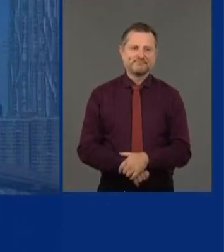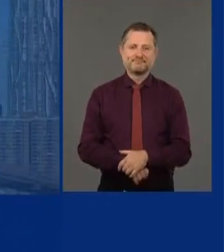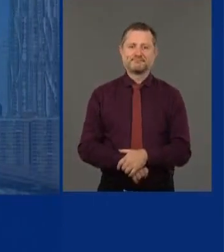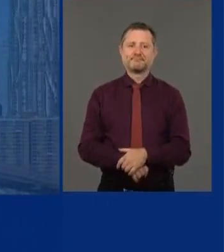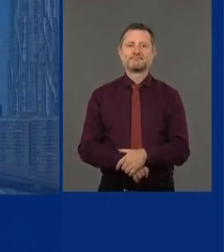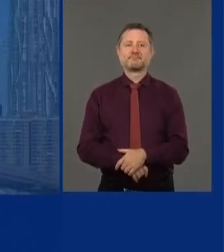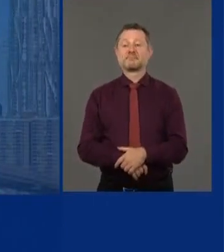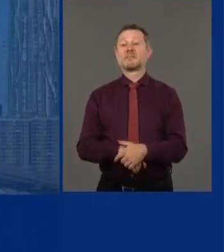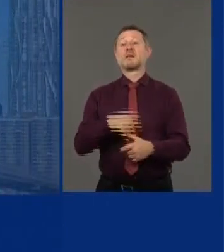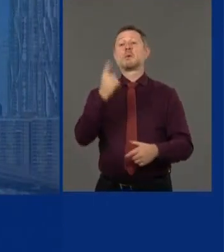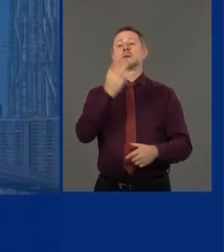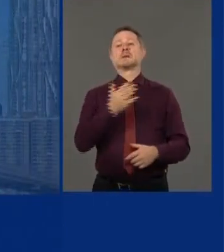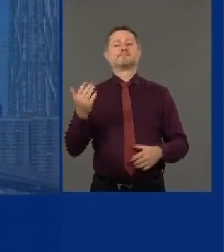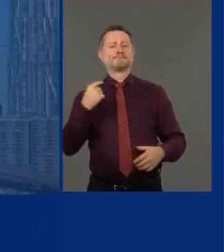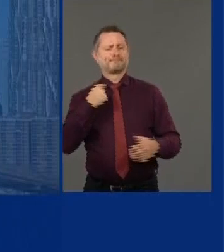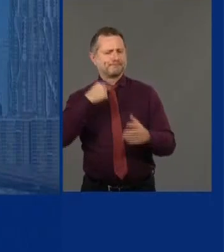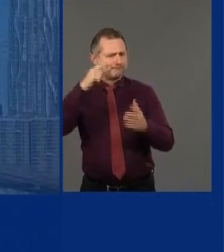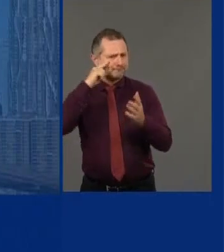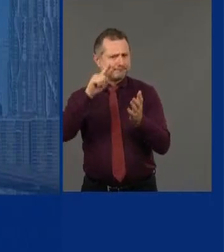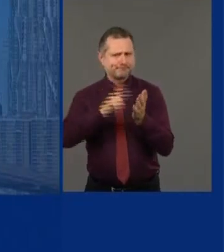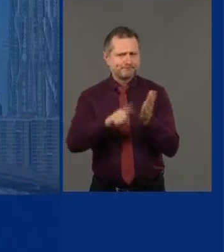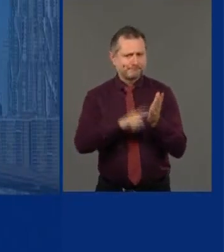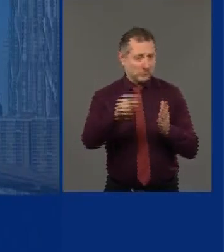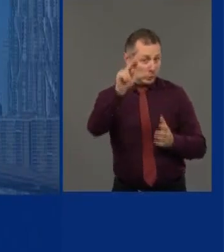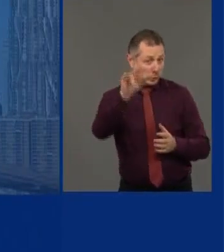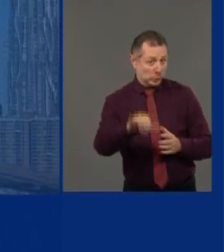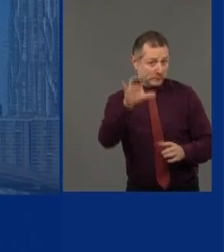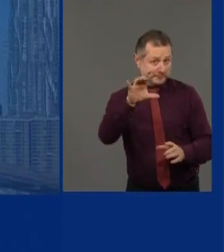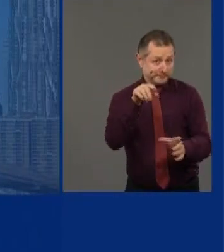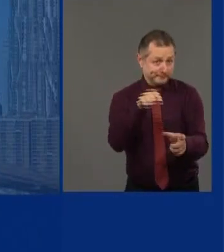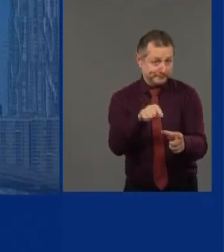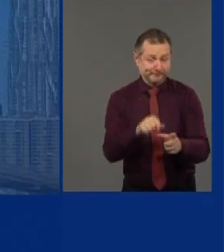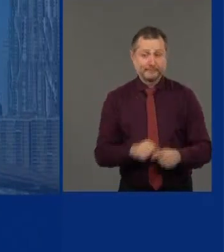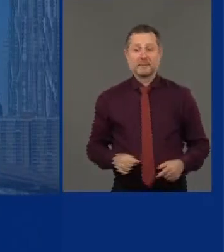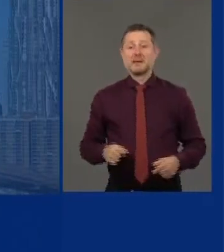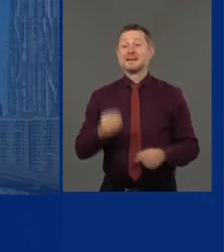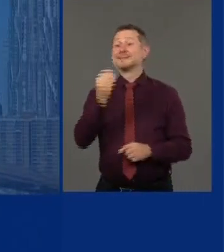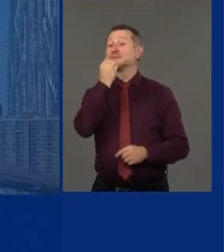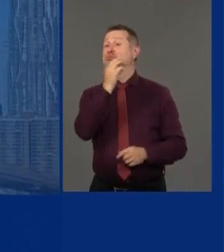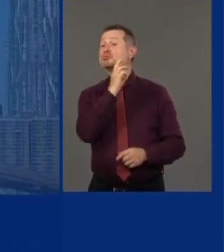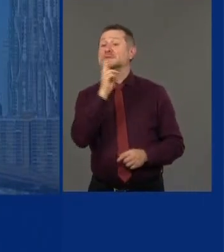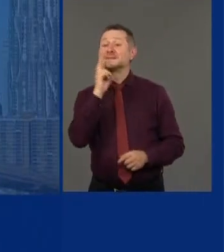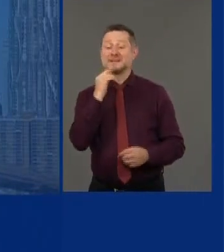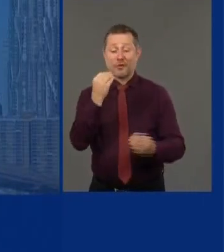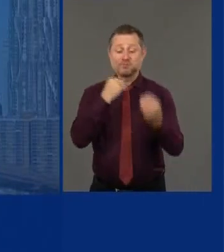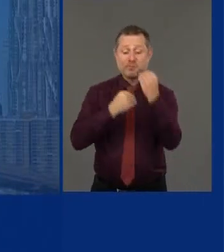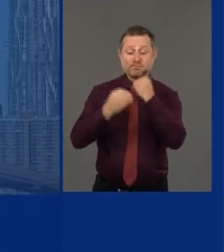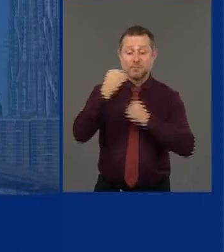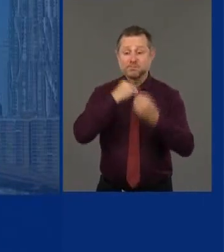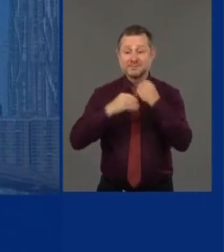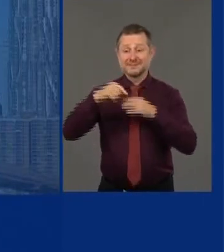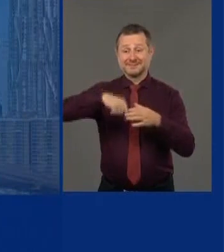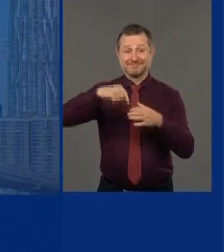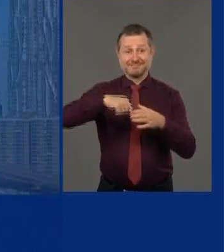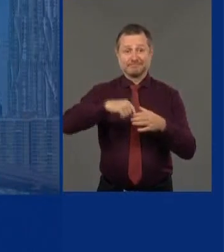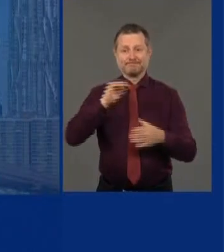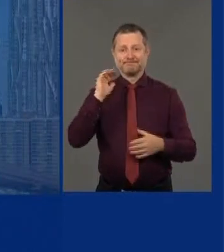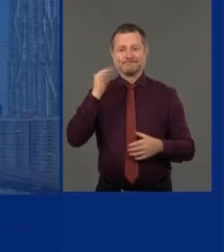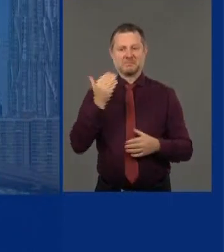we're working on in New York City, indoor dining has shown that it has